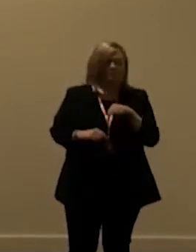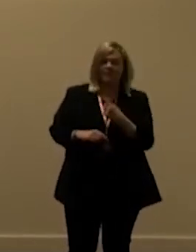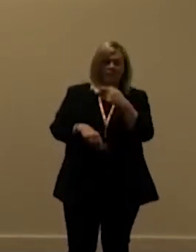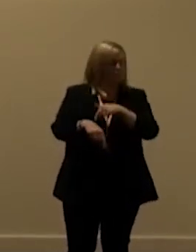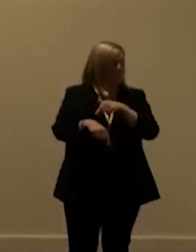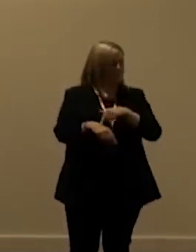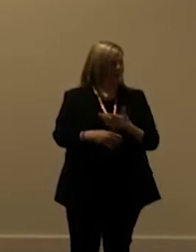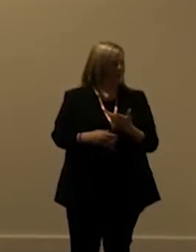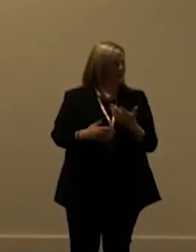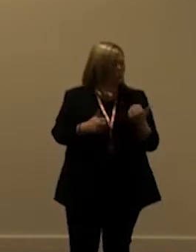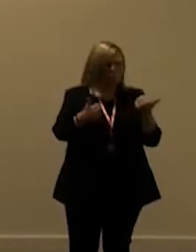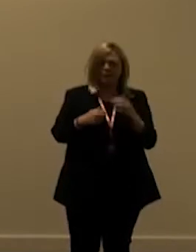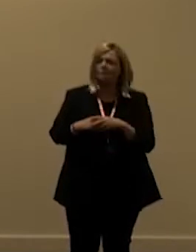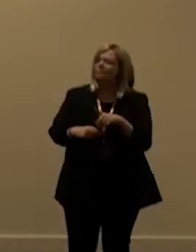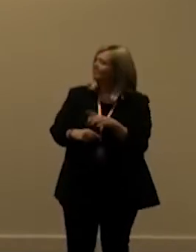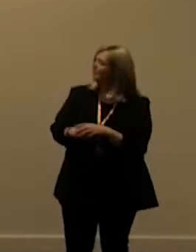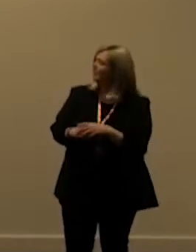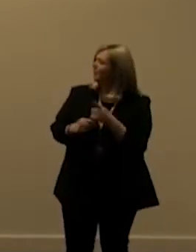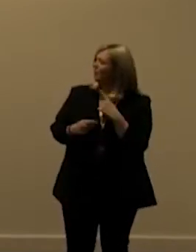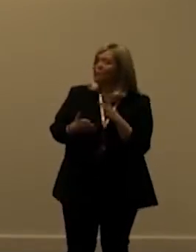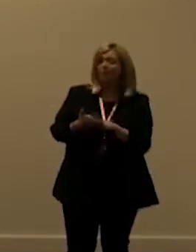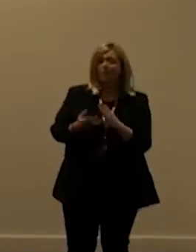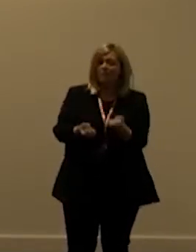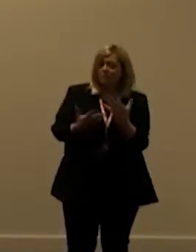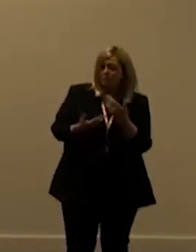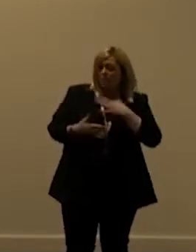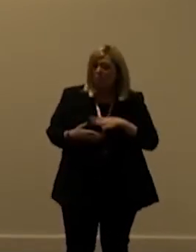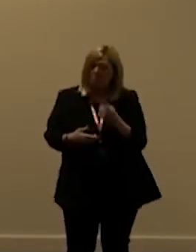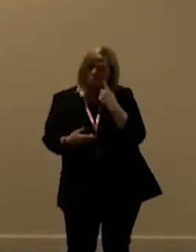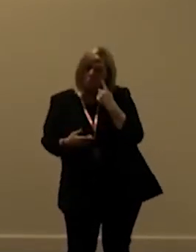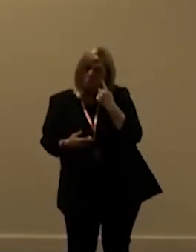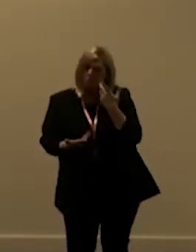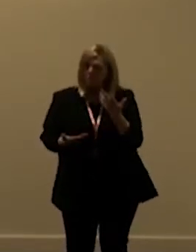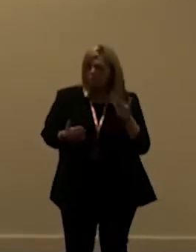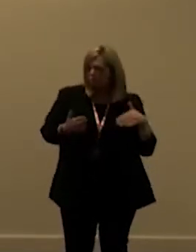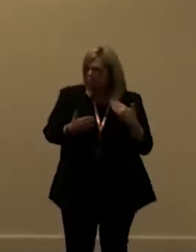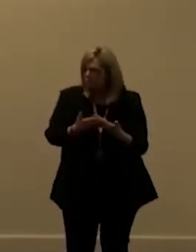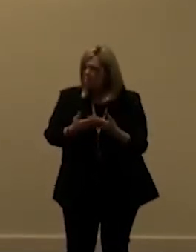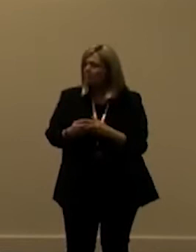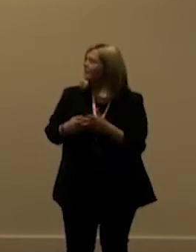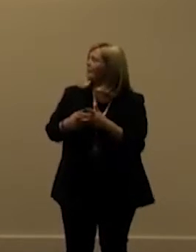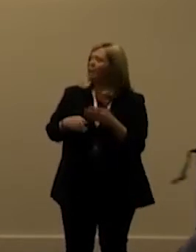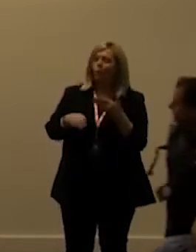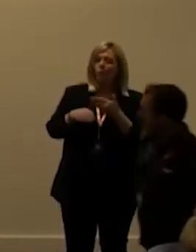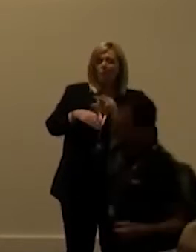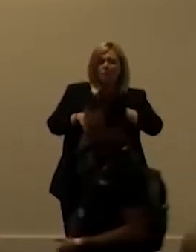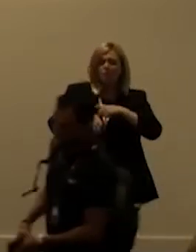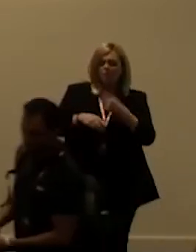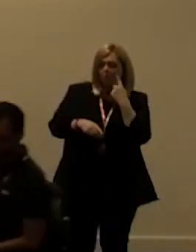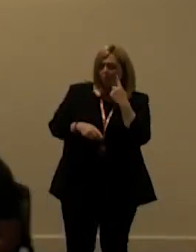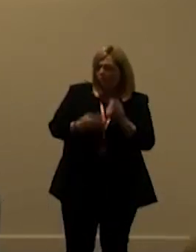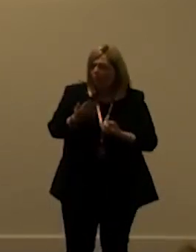I've demoed this topic, so I would be eager to kind of get your feedback and see what you guys think. I'm still working on the timing, so let's see how we